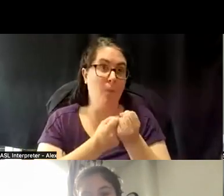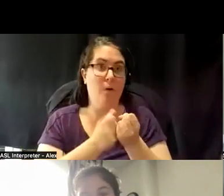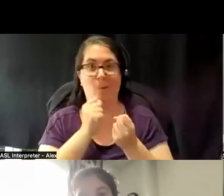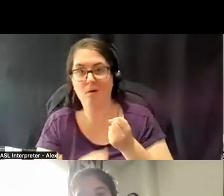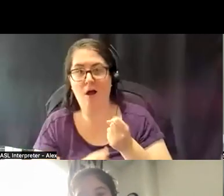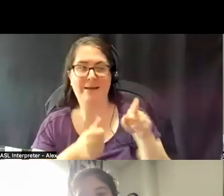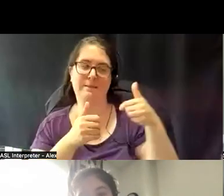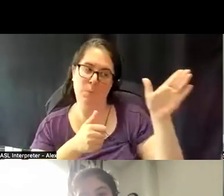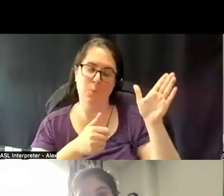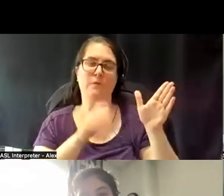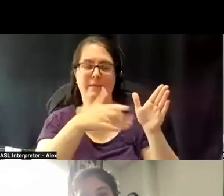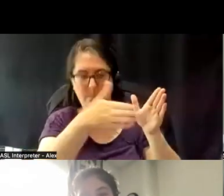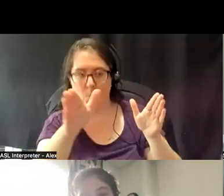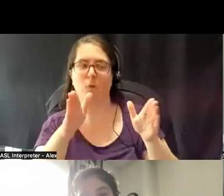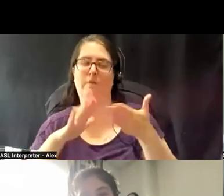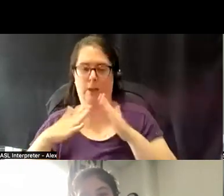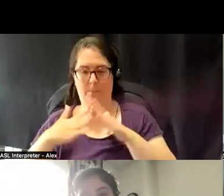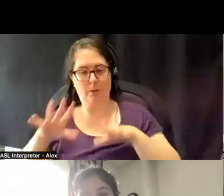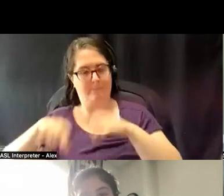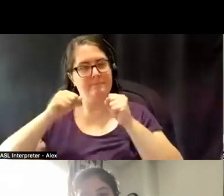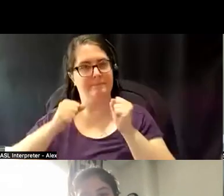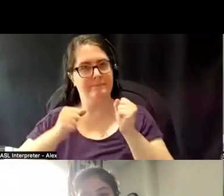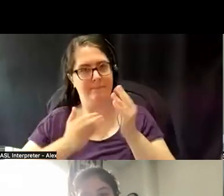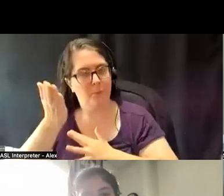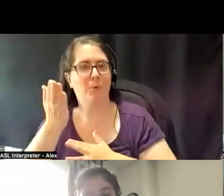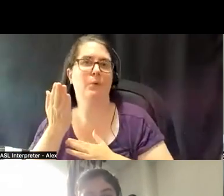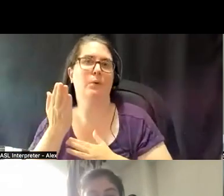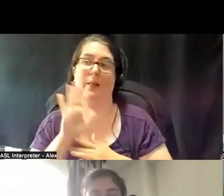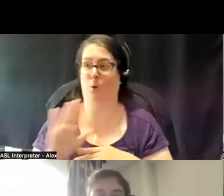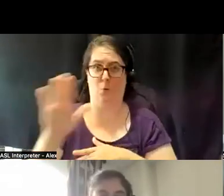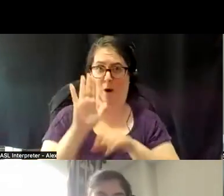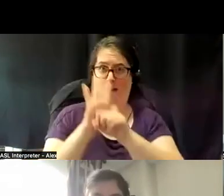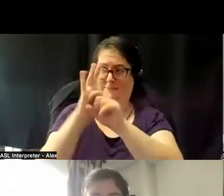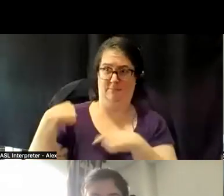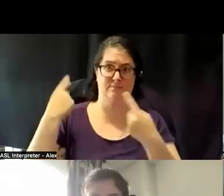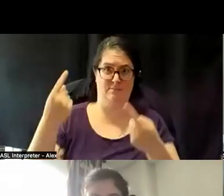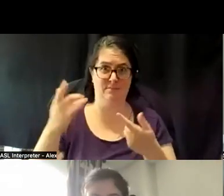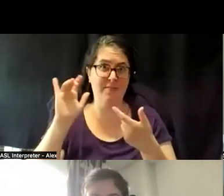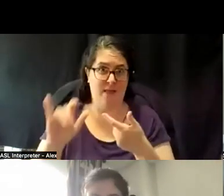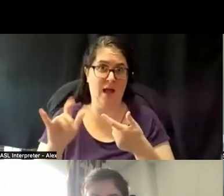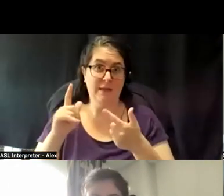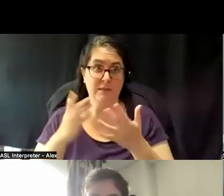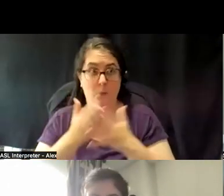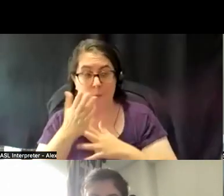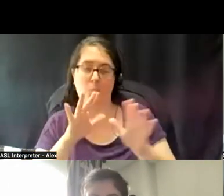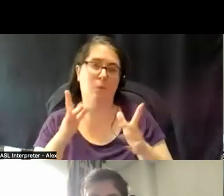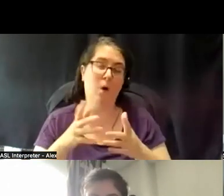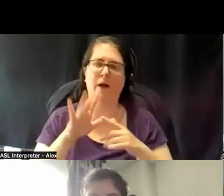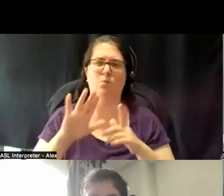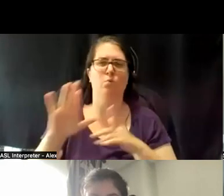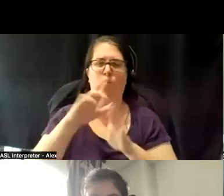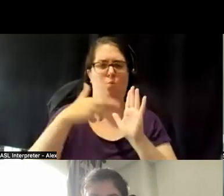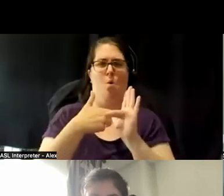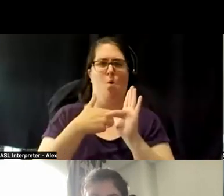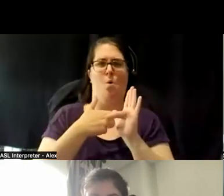the way of community-led initiatives and activism like the work you folks are already doing, and really just overall what role each of us play